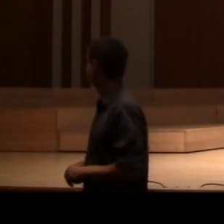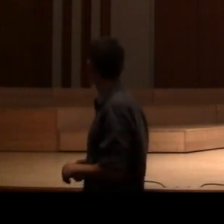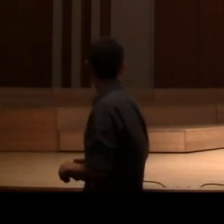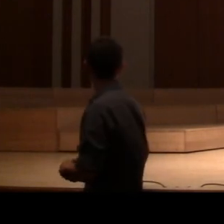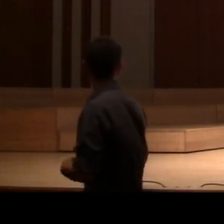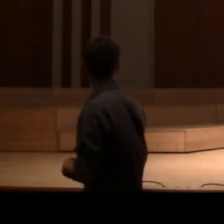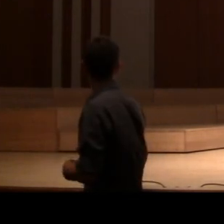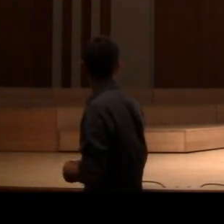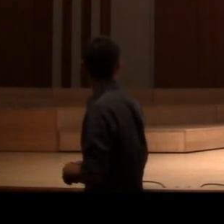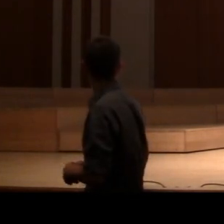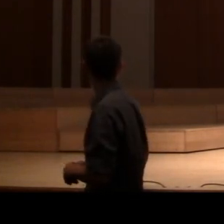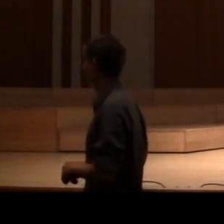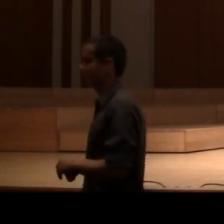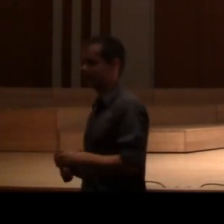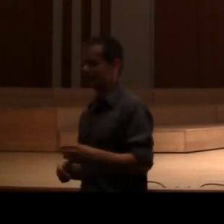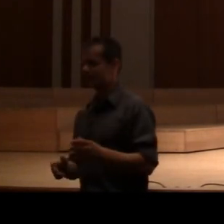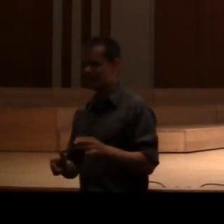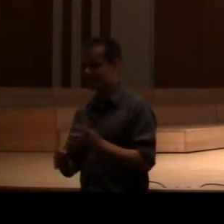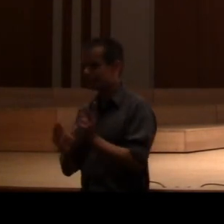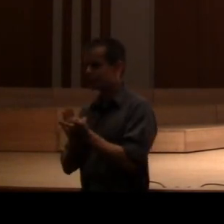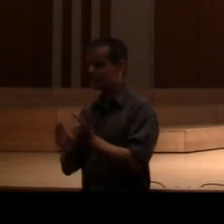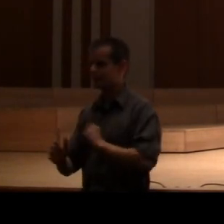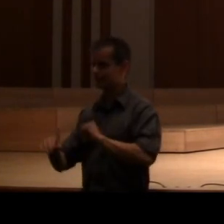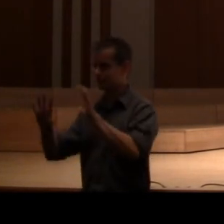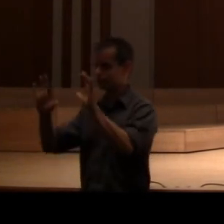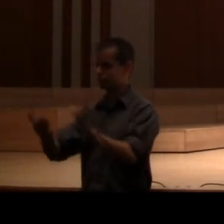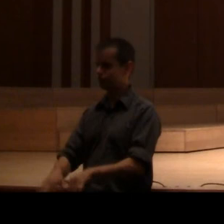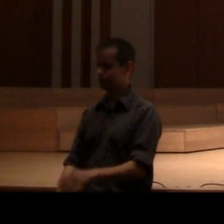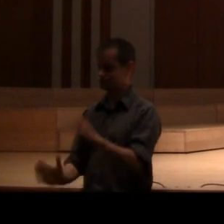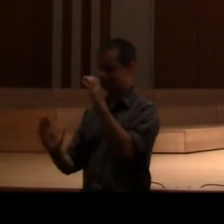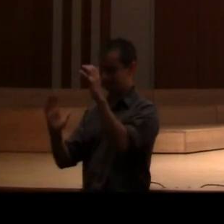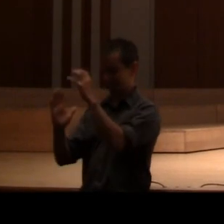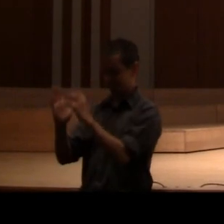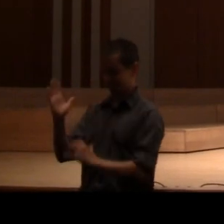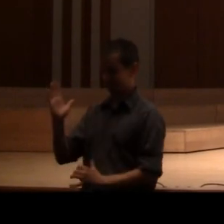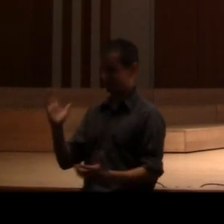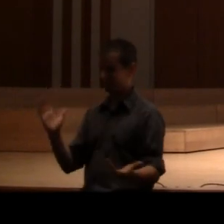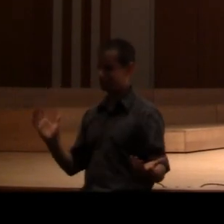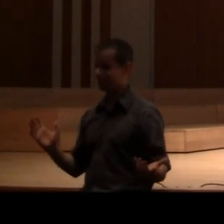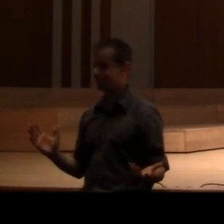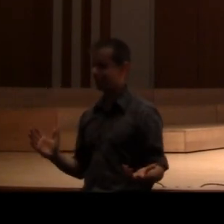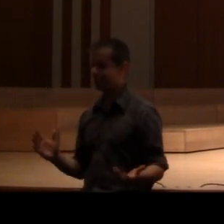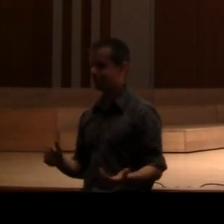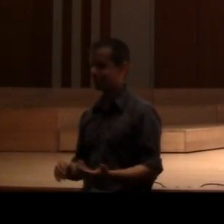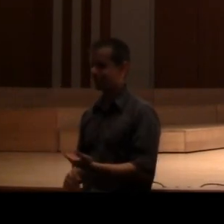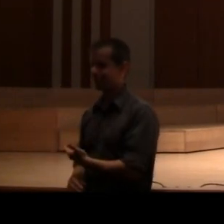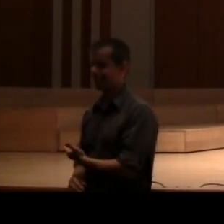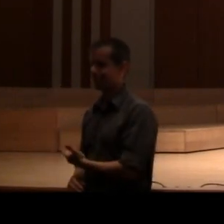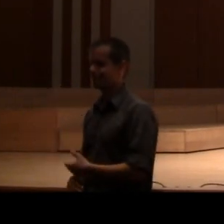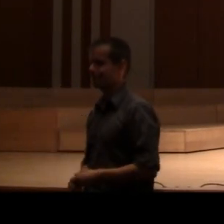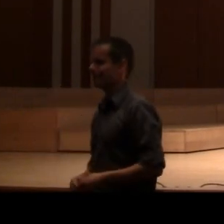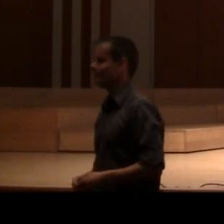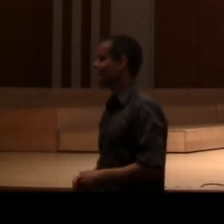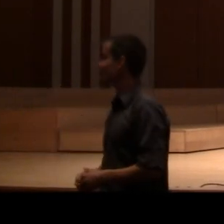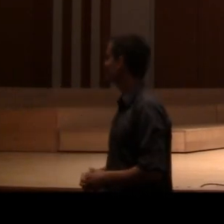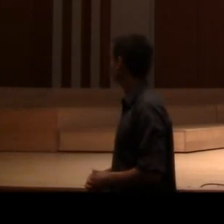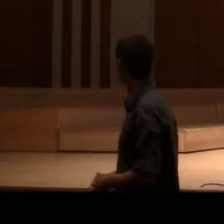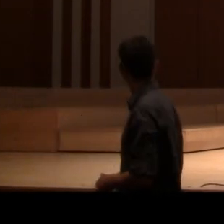So, we wrote that in like, what, 2 minutes, 3 minutes, however long that took. My eyes darted between the 2 flavors of ice cream, my pulse